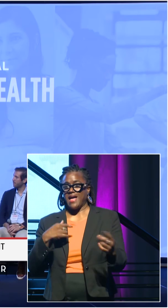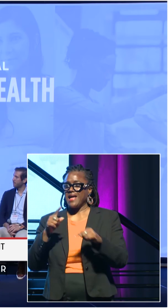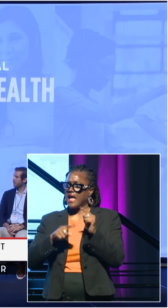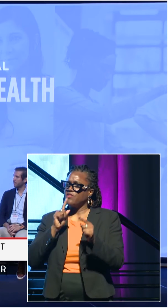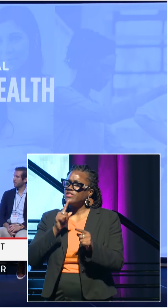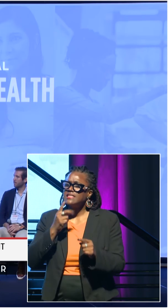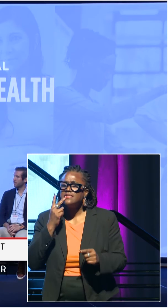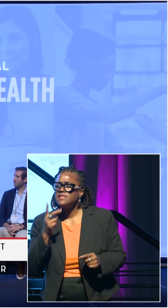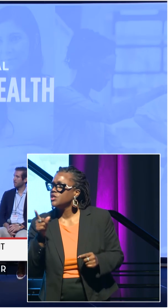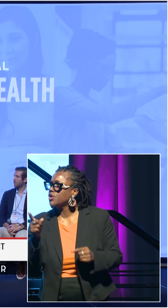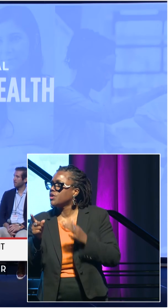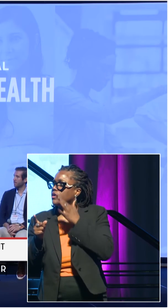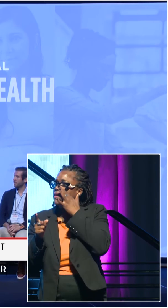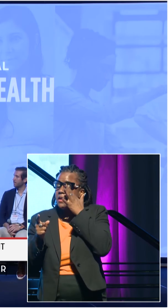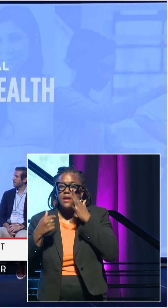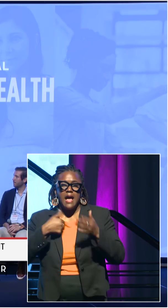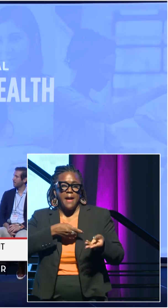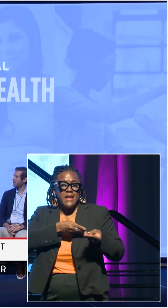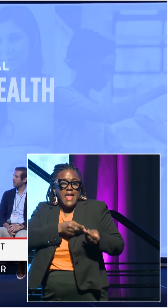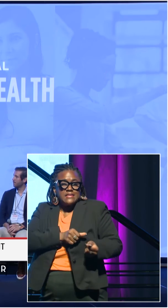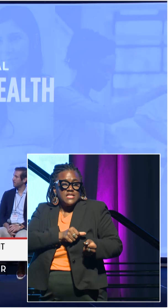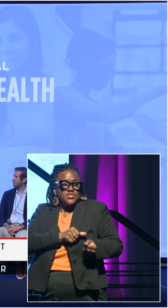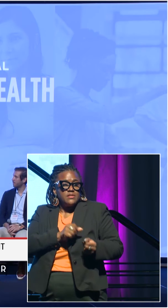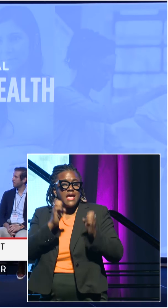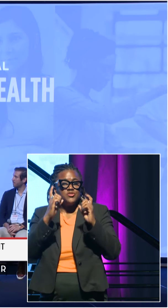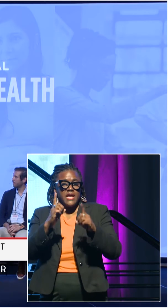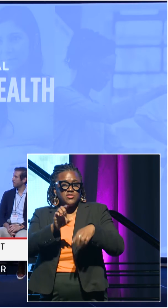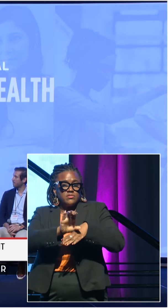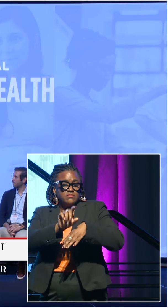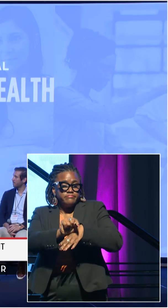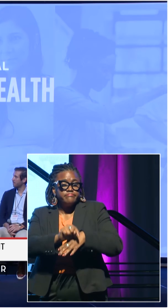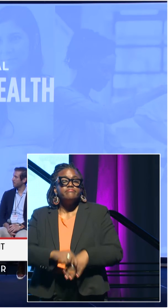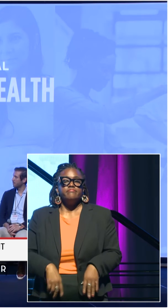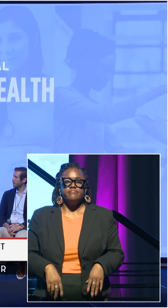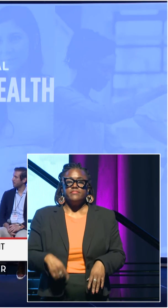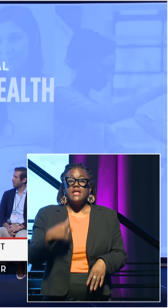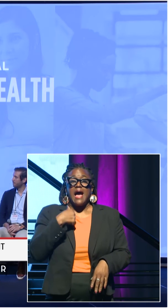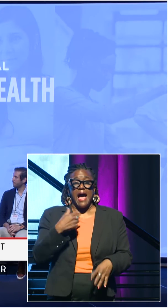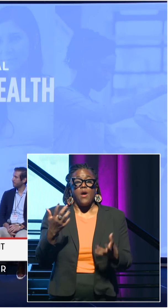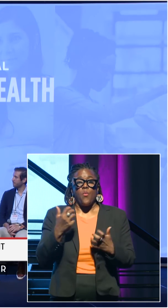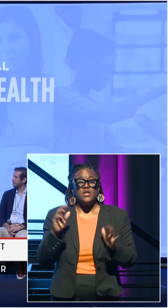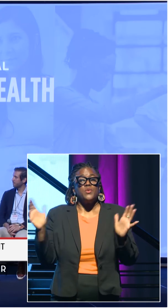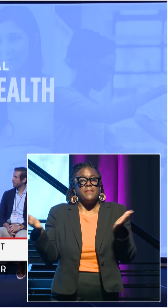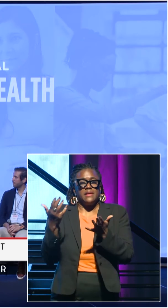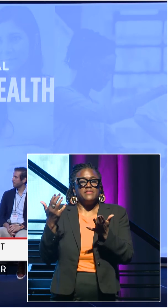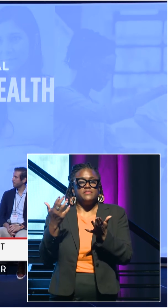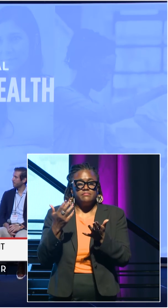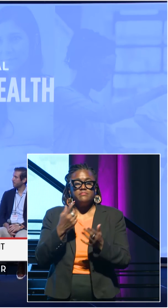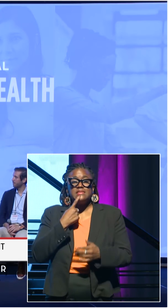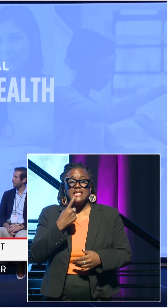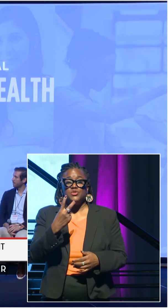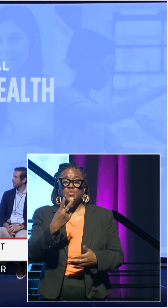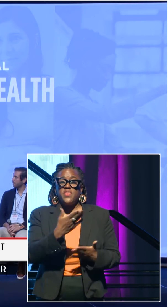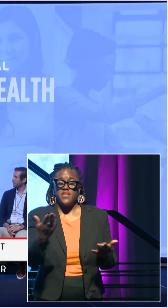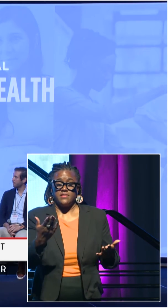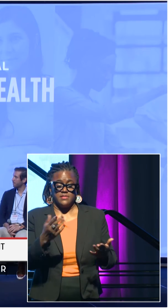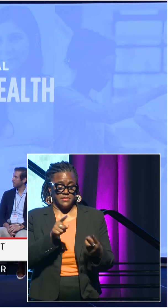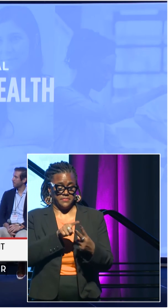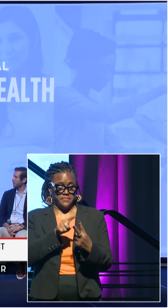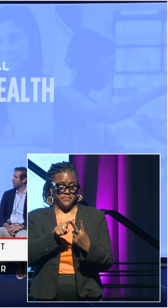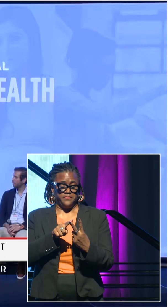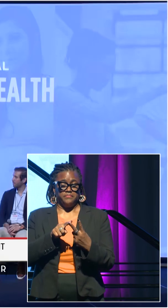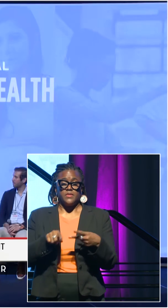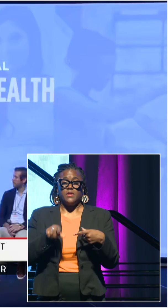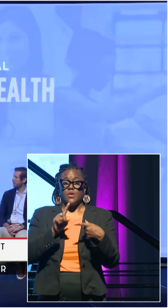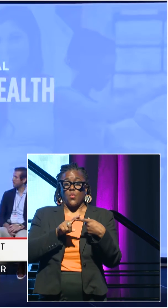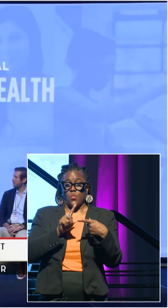see her, but I'm a lactation education counselor as well. Hi. I do want to uplift two things about that.